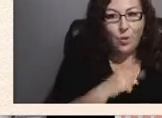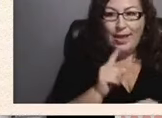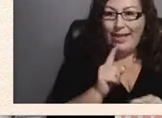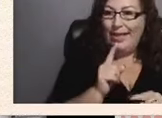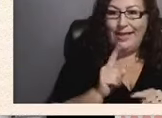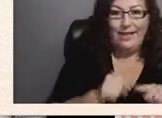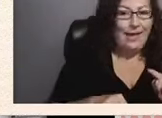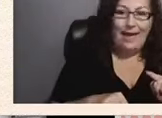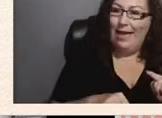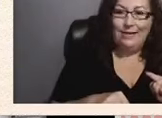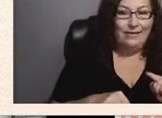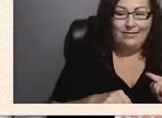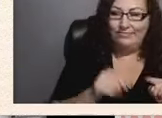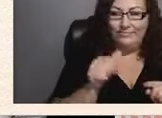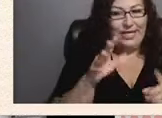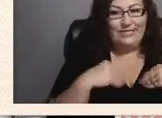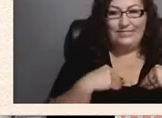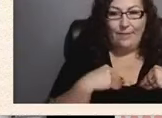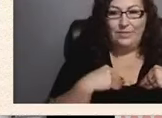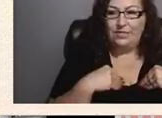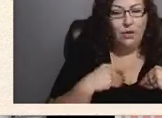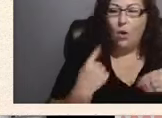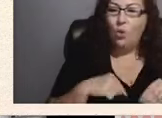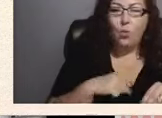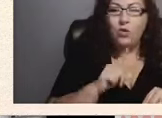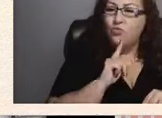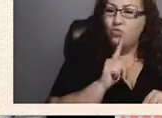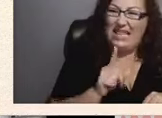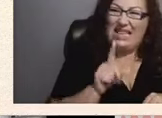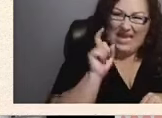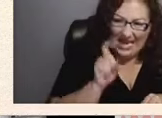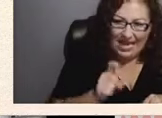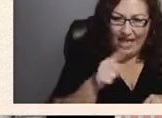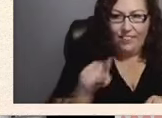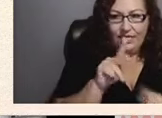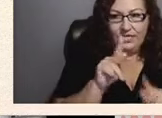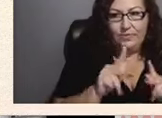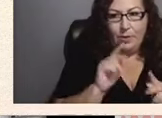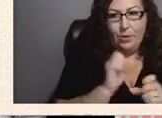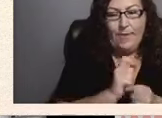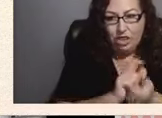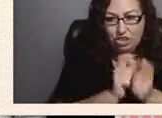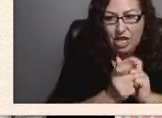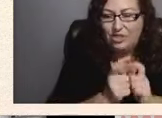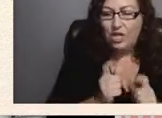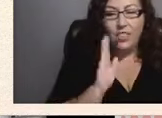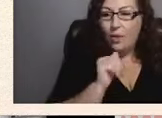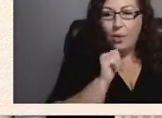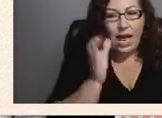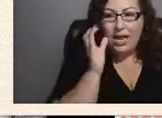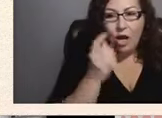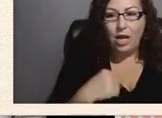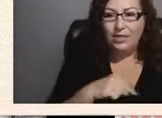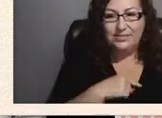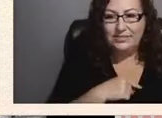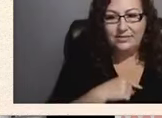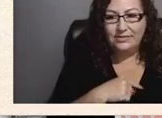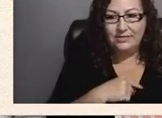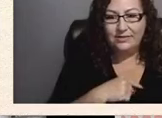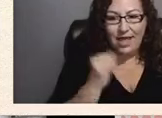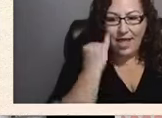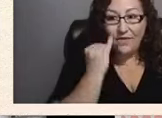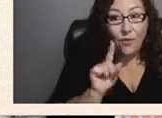we can't live with, that we really need these people to make change, they're not going to hear us if we've